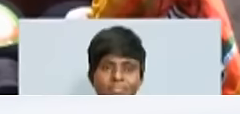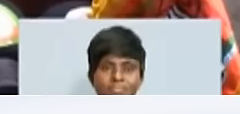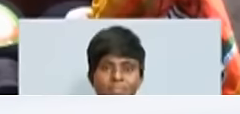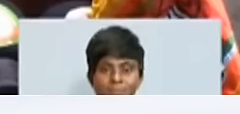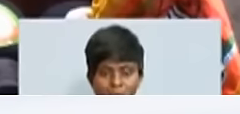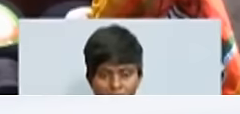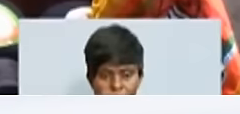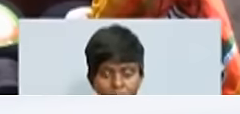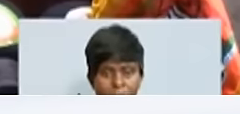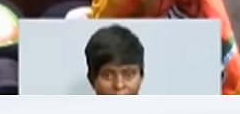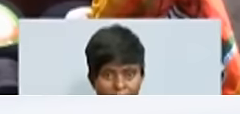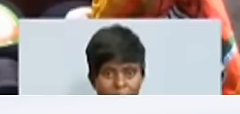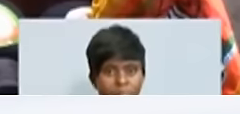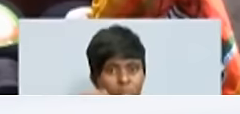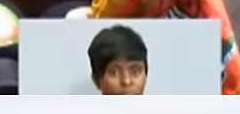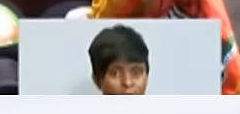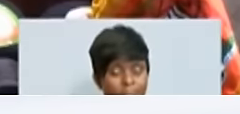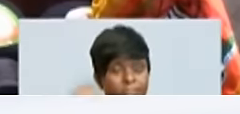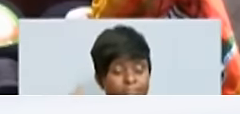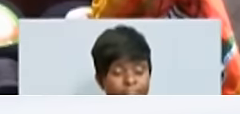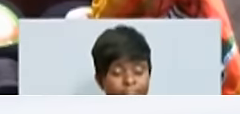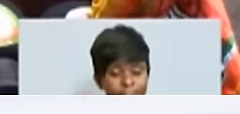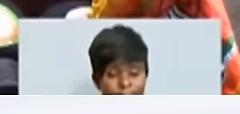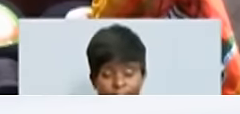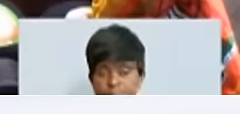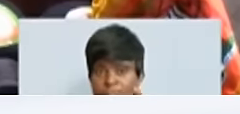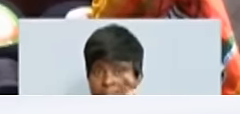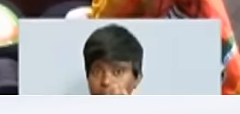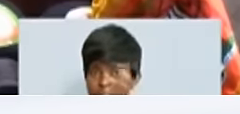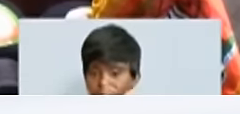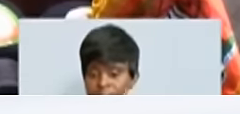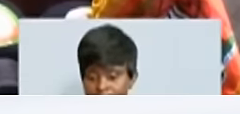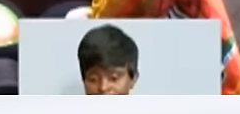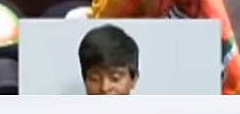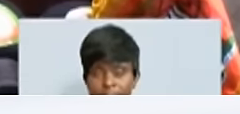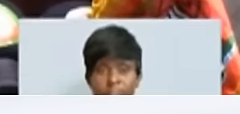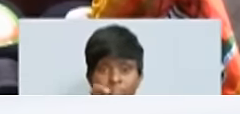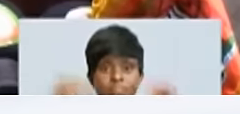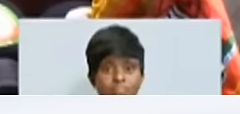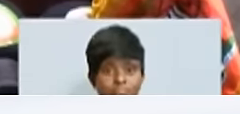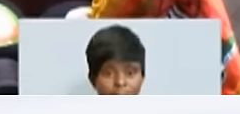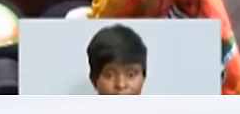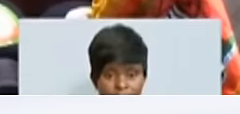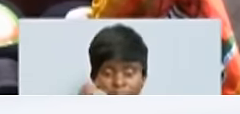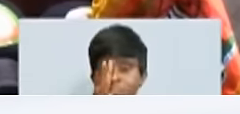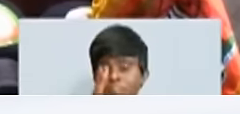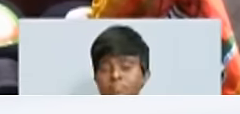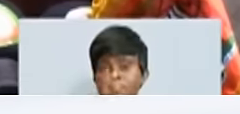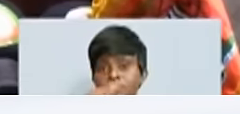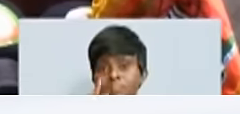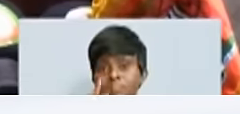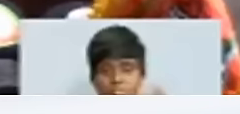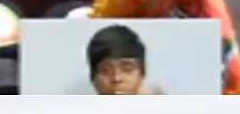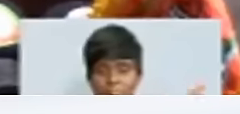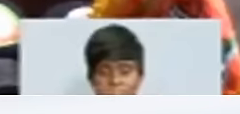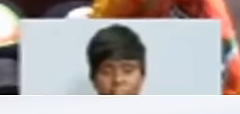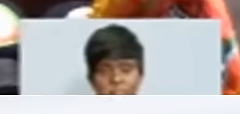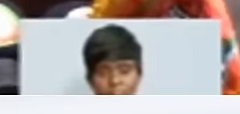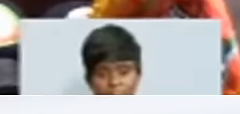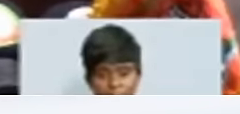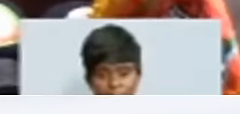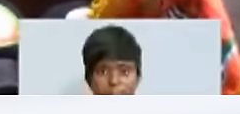We all have an obligation to work towards addressing challenges of pollution, Madam Speaker, climate change,